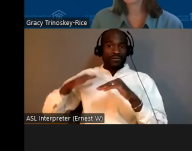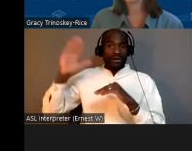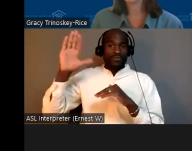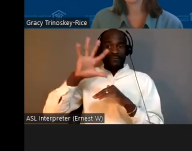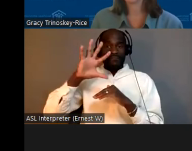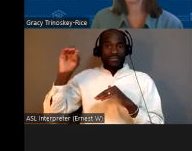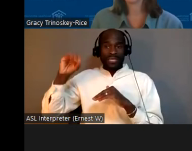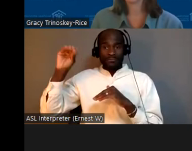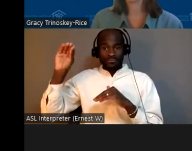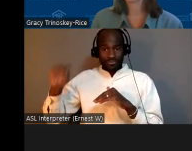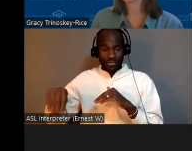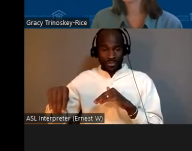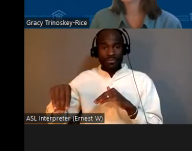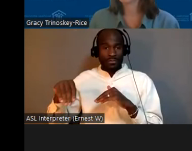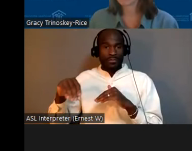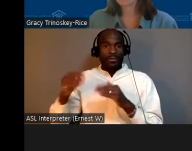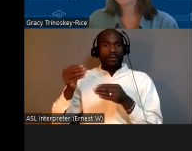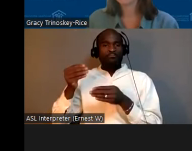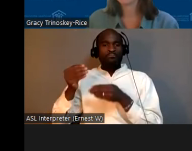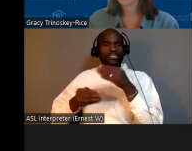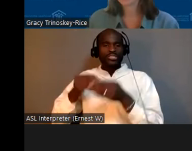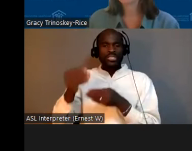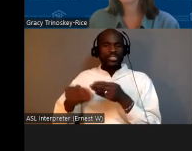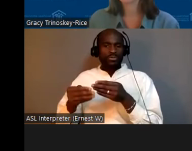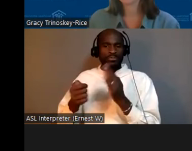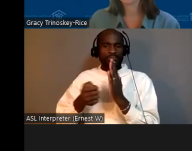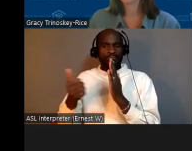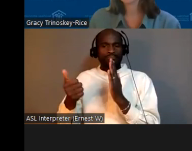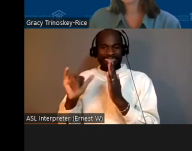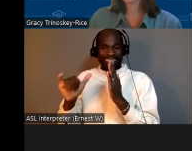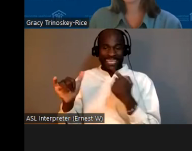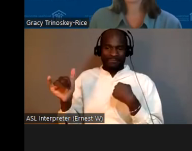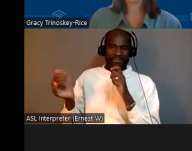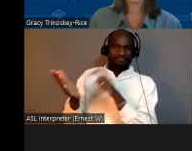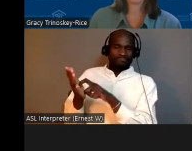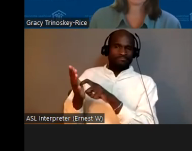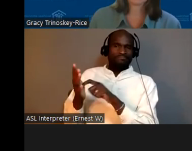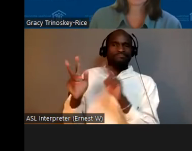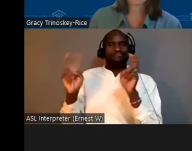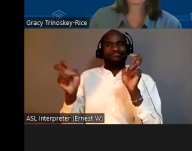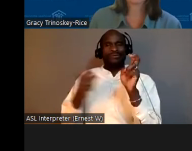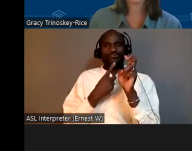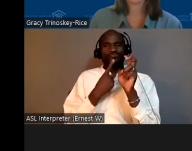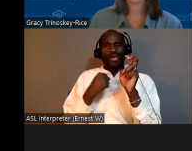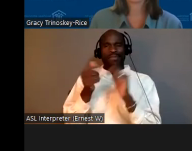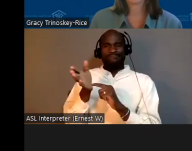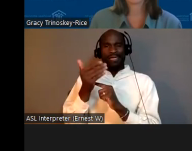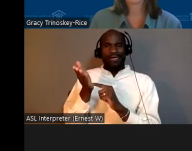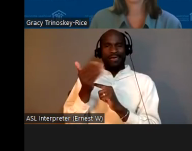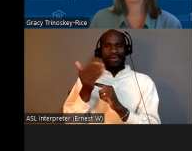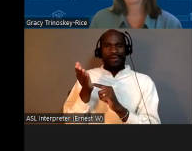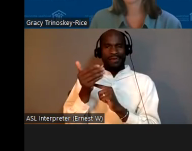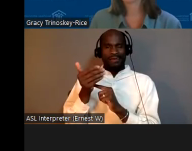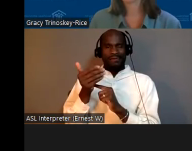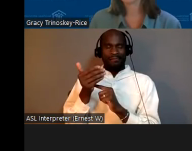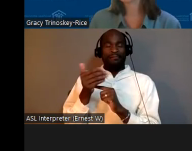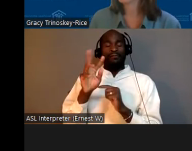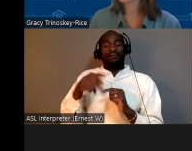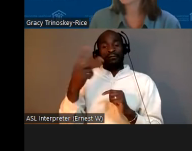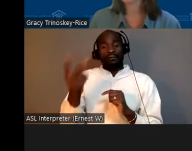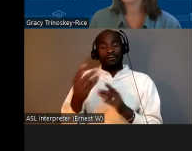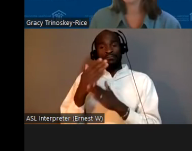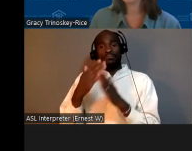see as sort of a red flag, and those are highlighted in orange. On the other hand, states that have high rates